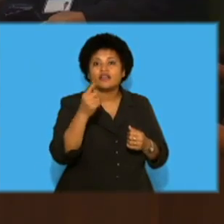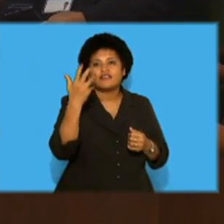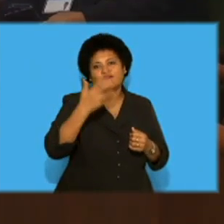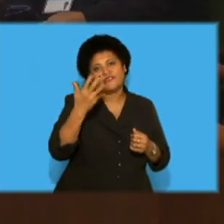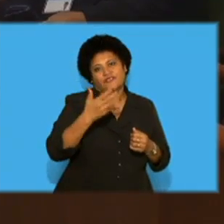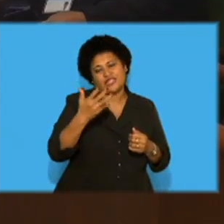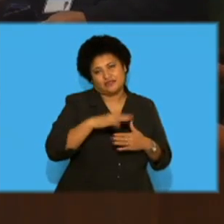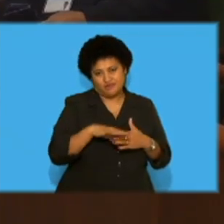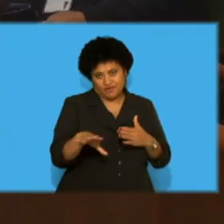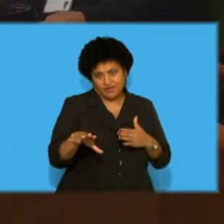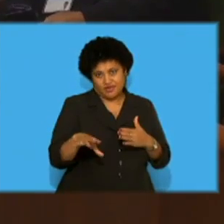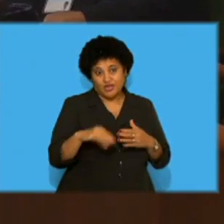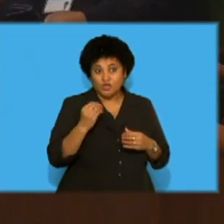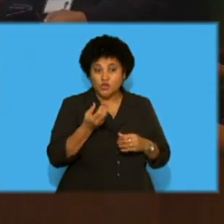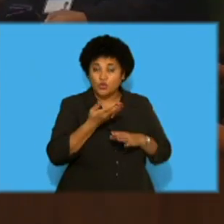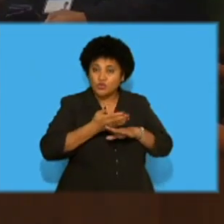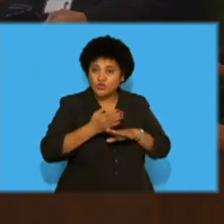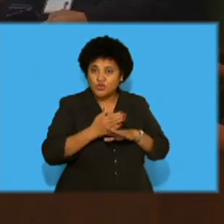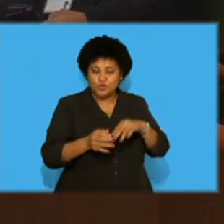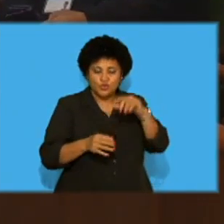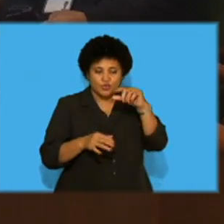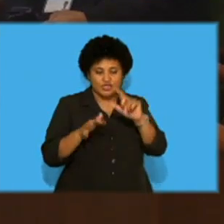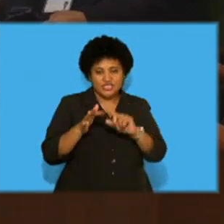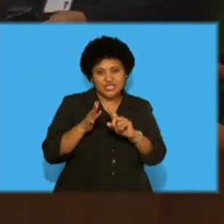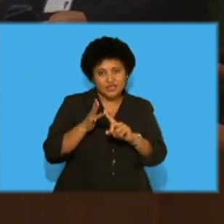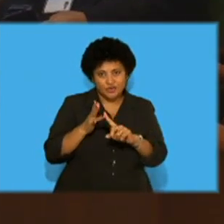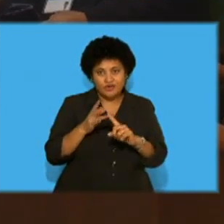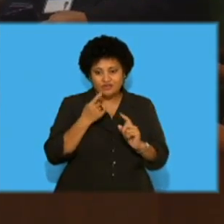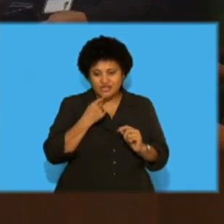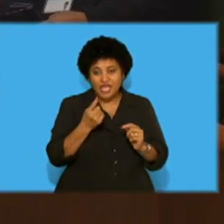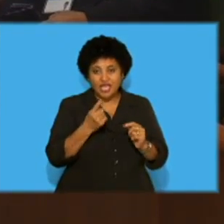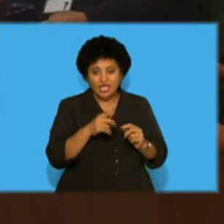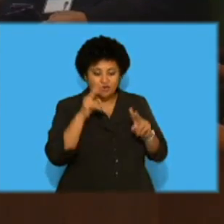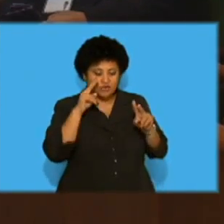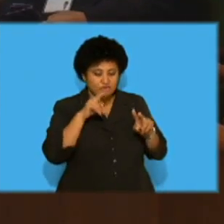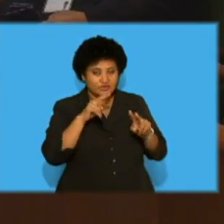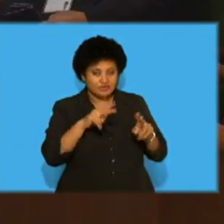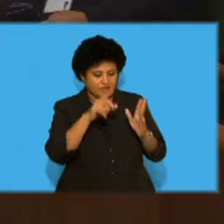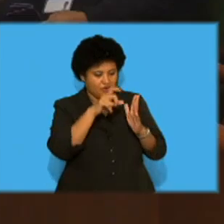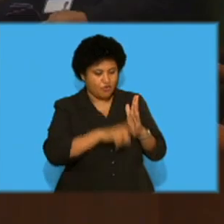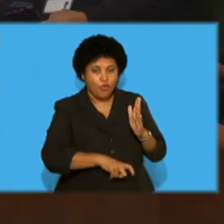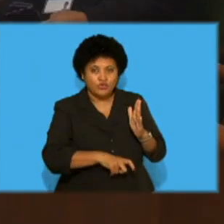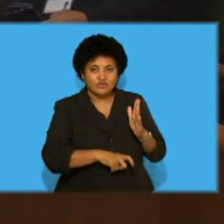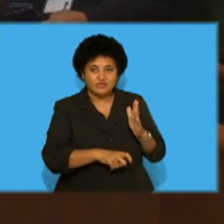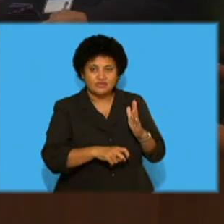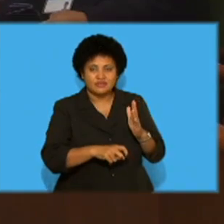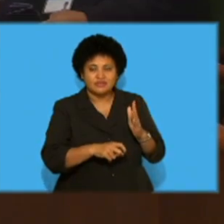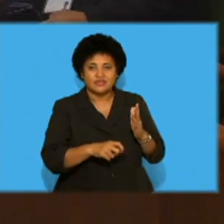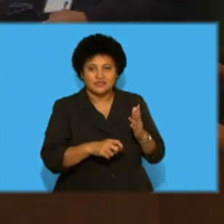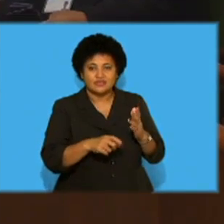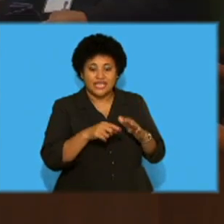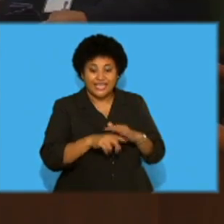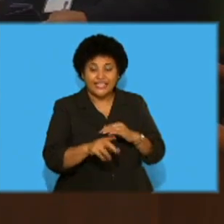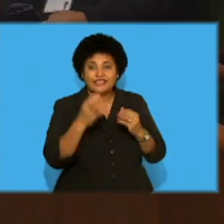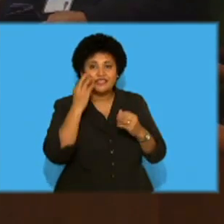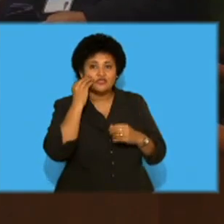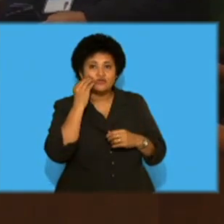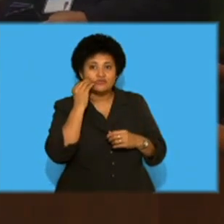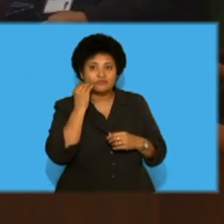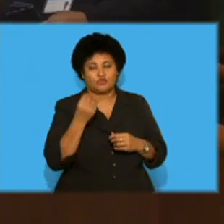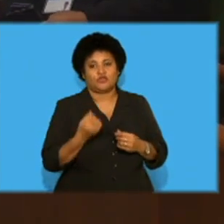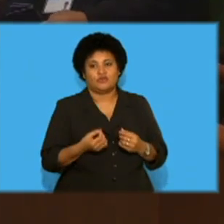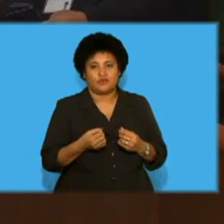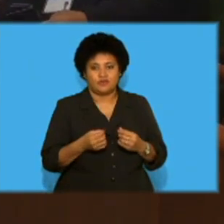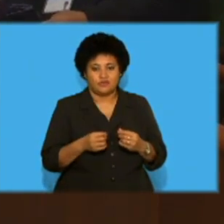and government has also said this, we have said we are looking at also the cost structure in the cane industry. For example,